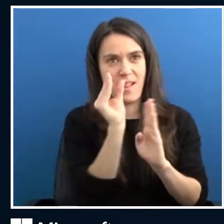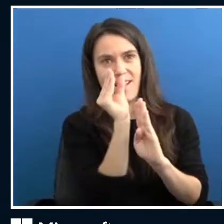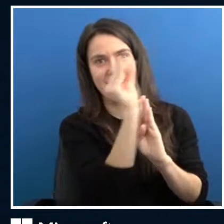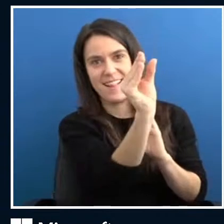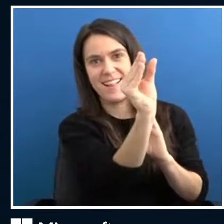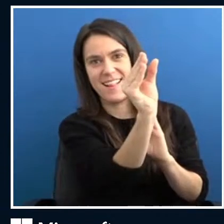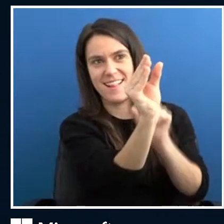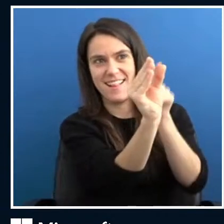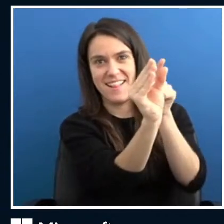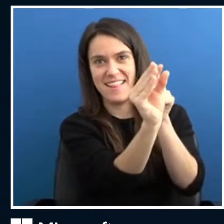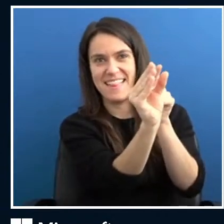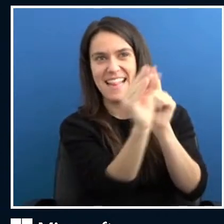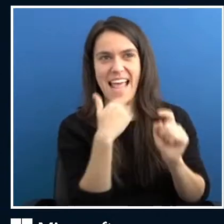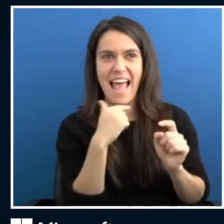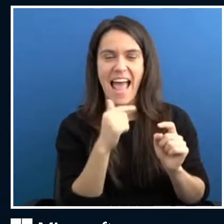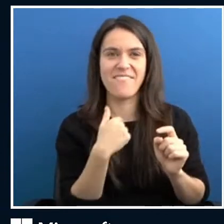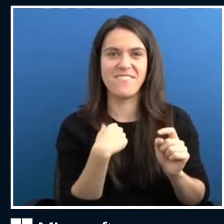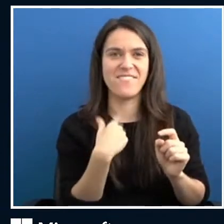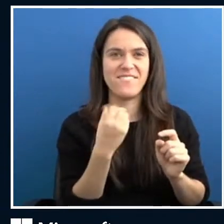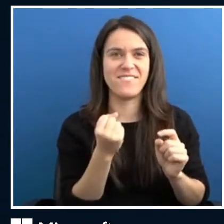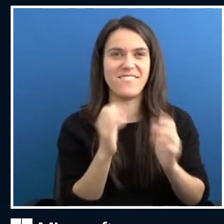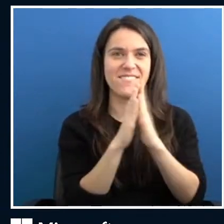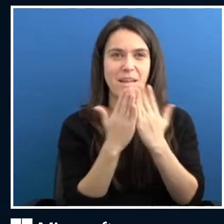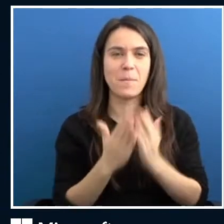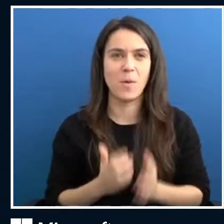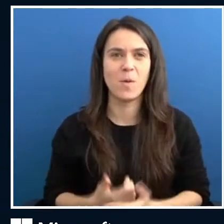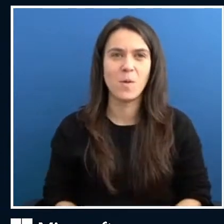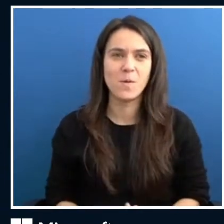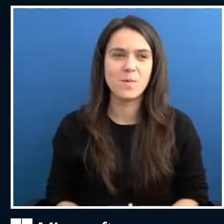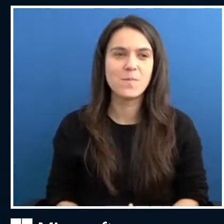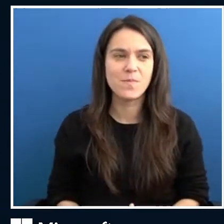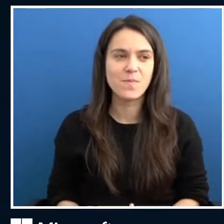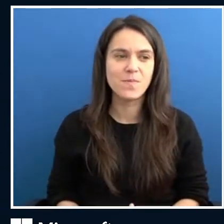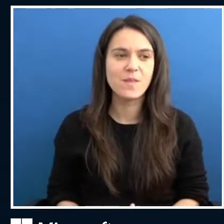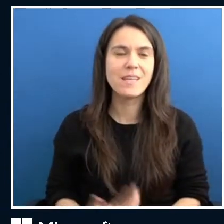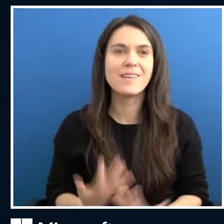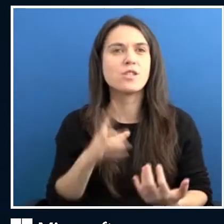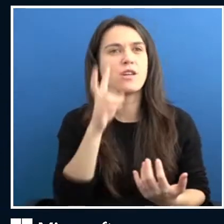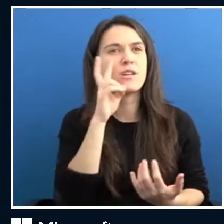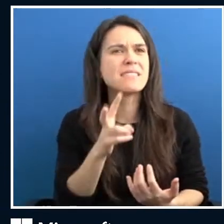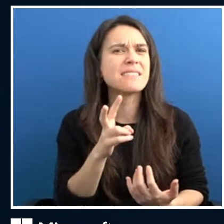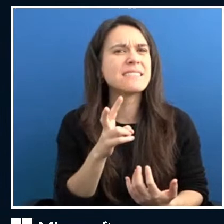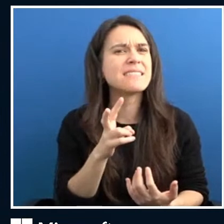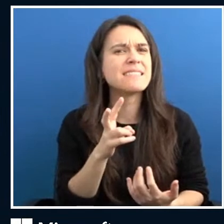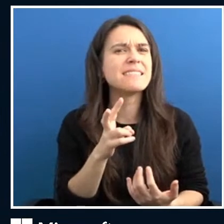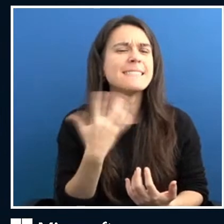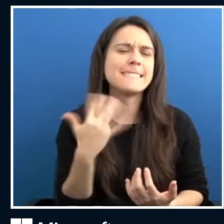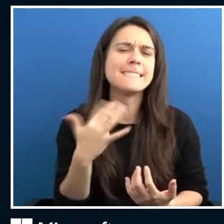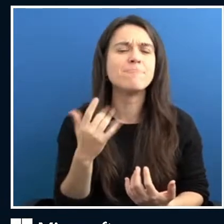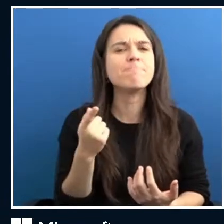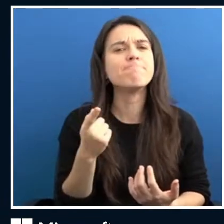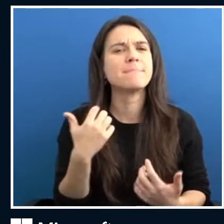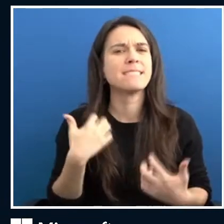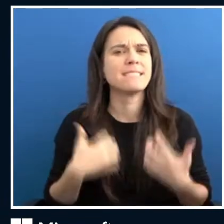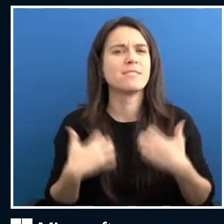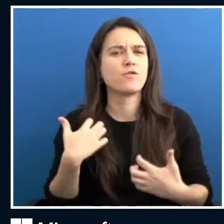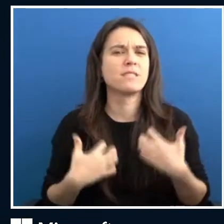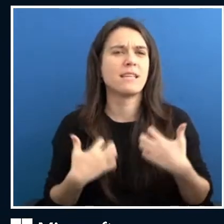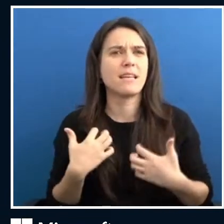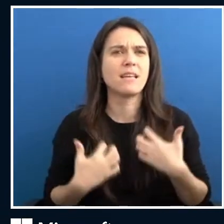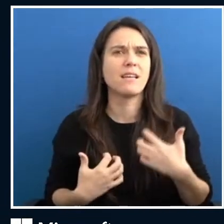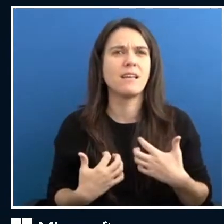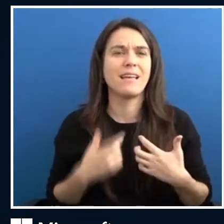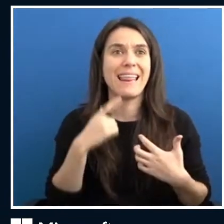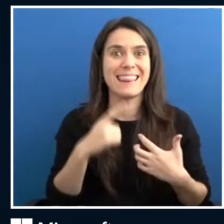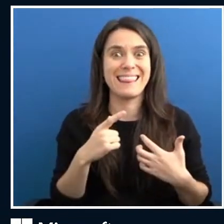Amazon later. And yeah, and like once you start taking some of that in, I think you see these things a little